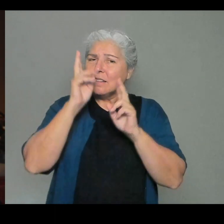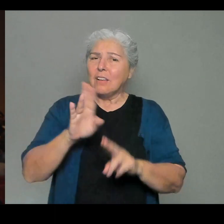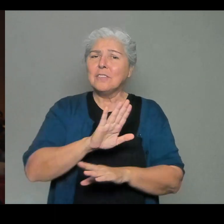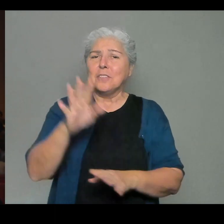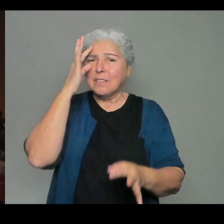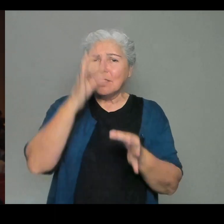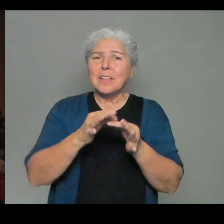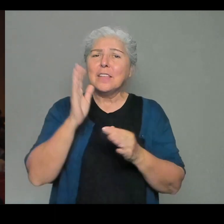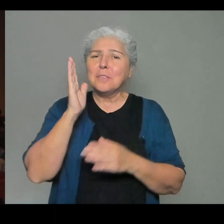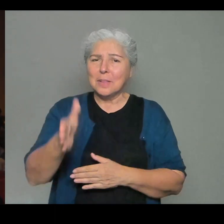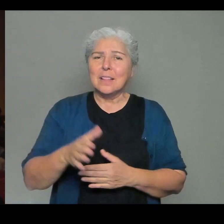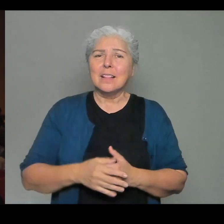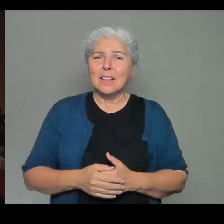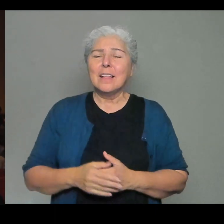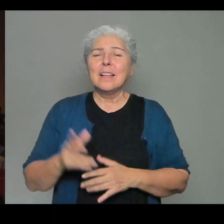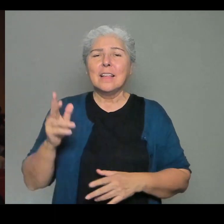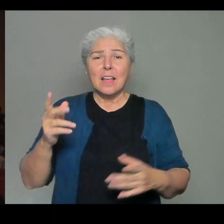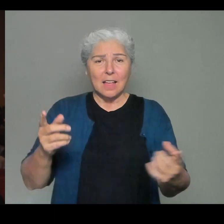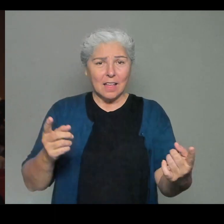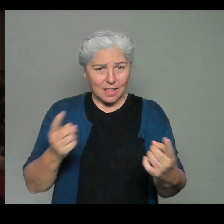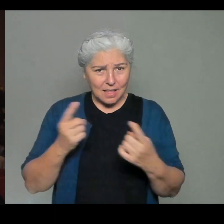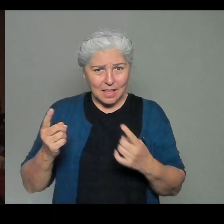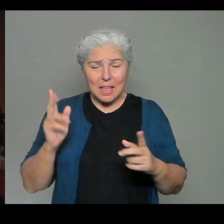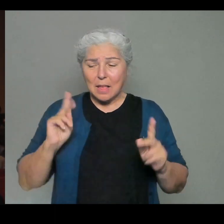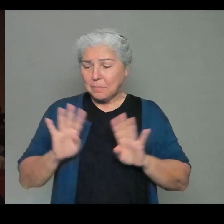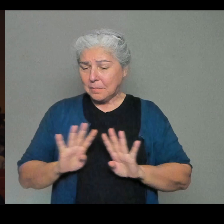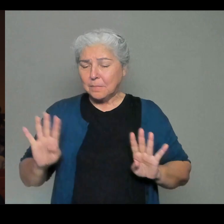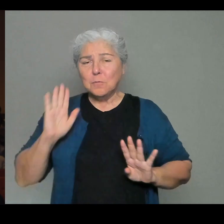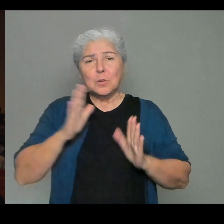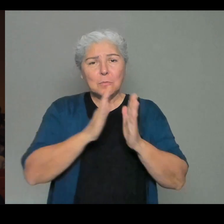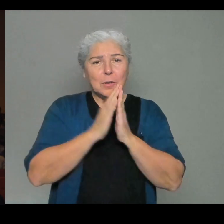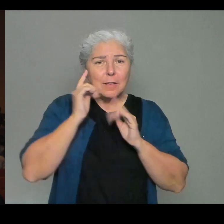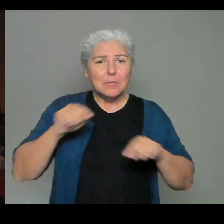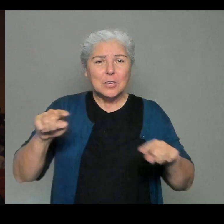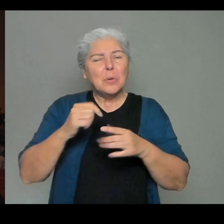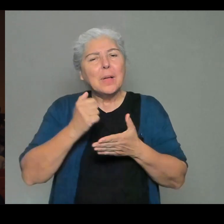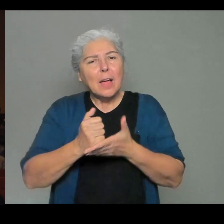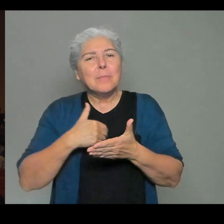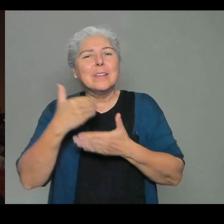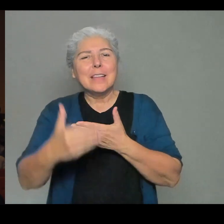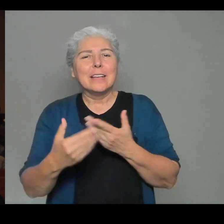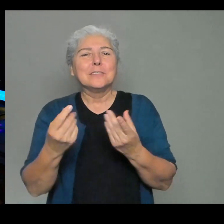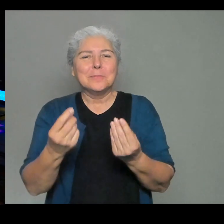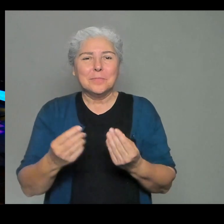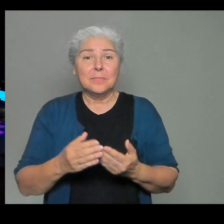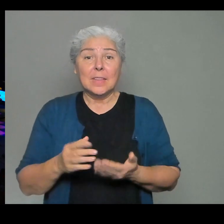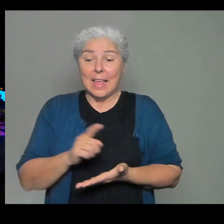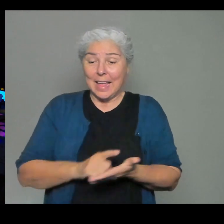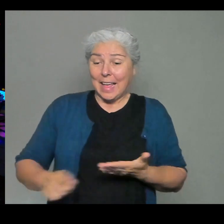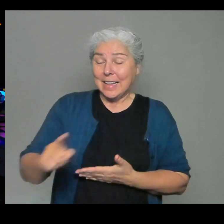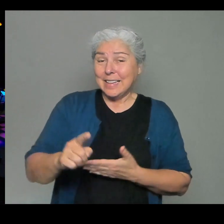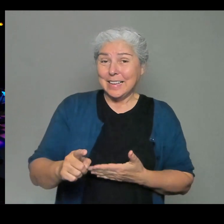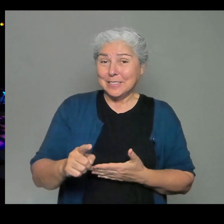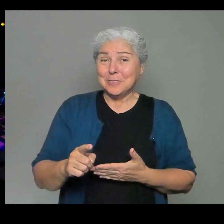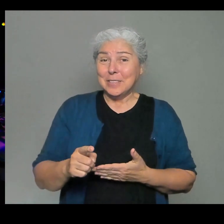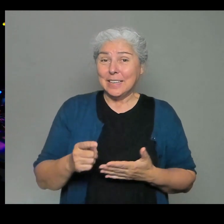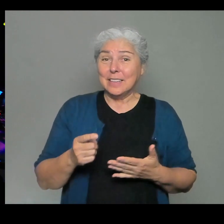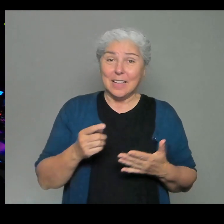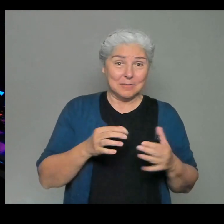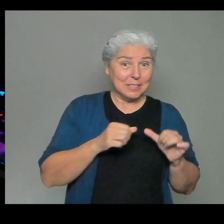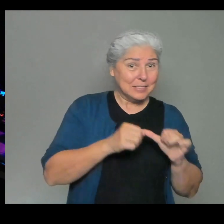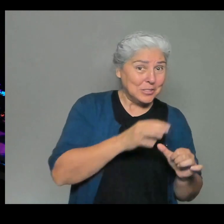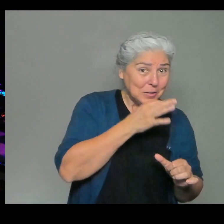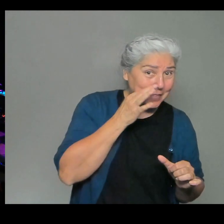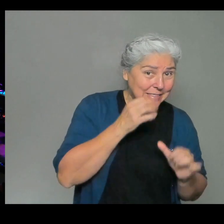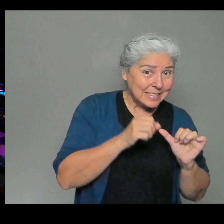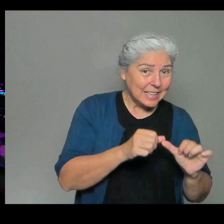God's going to honor your faith to come out of your seat. As the people are going to pray for you, we want to help you in your next step. And come on next week. You're going to